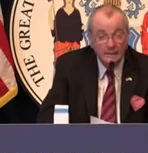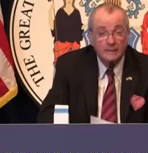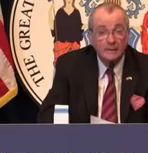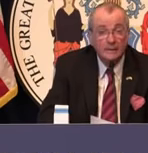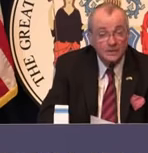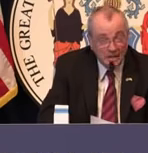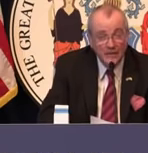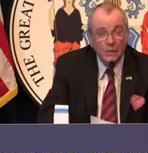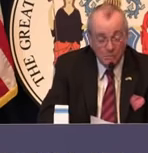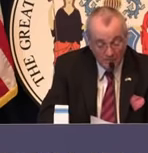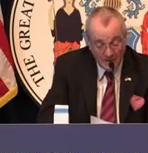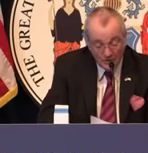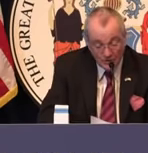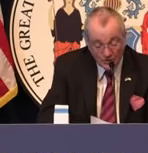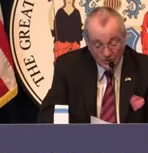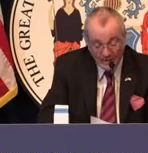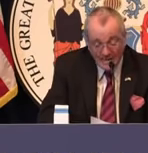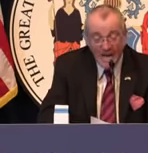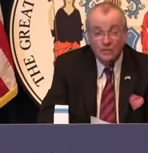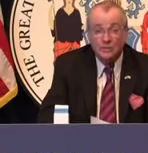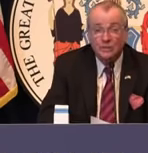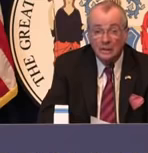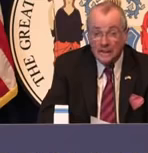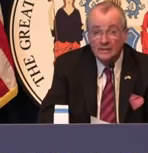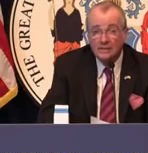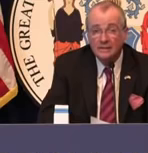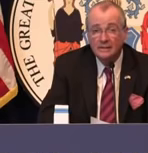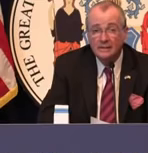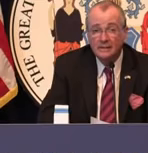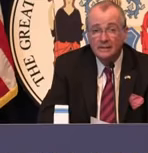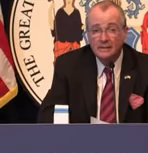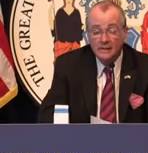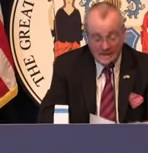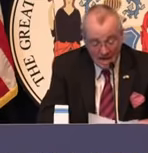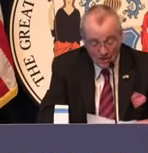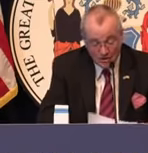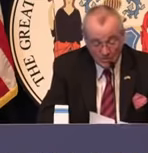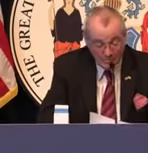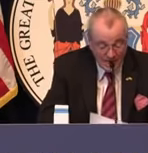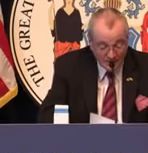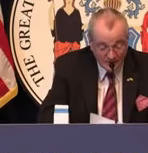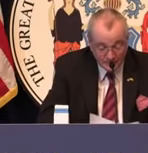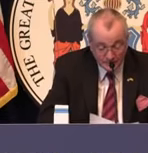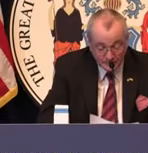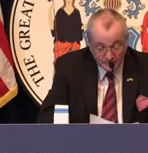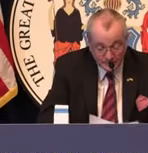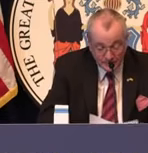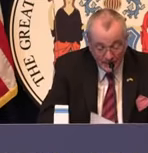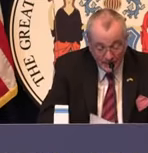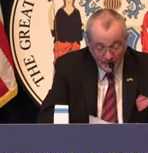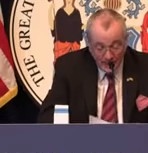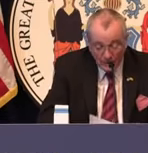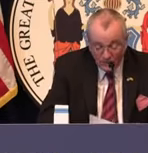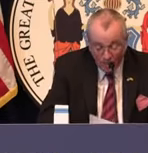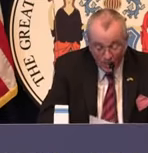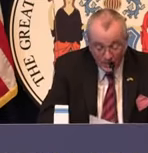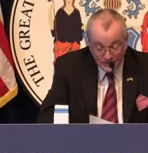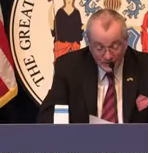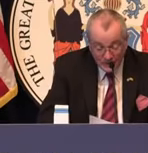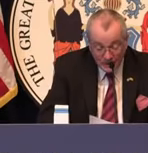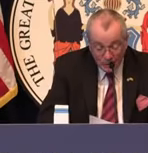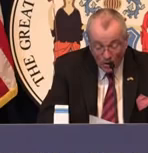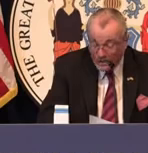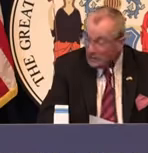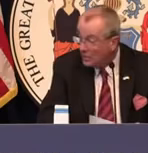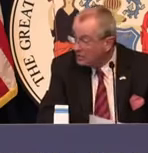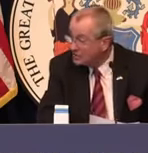them. Together, we will make New Jersey a national leader and a national model. I look forward